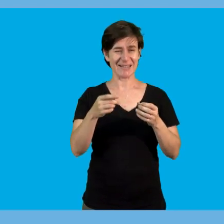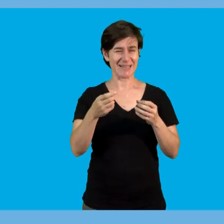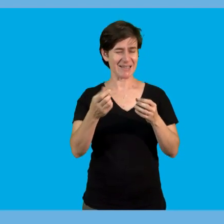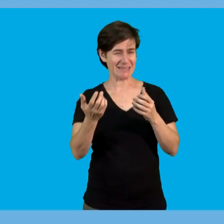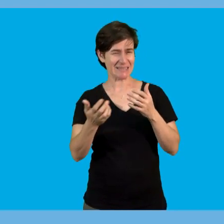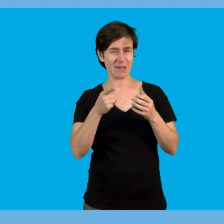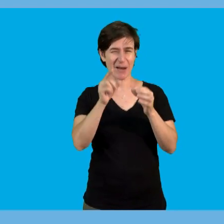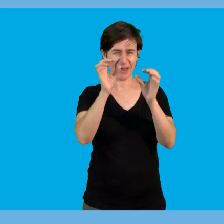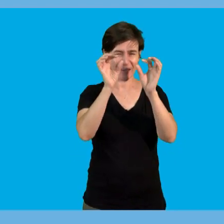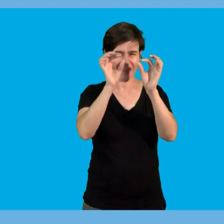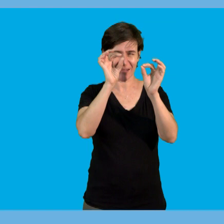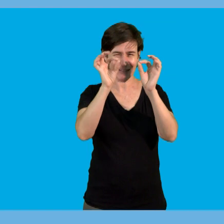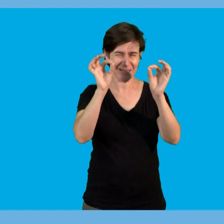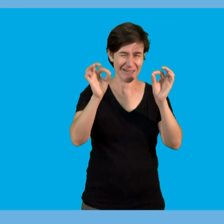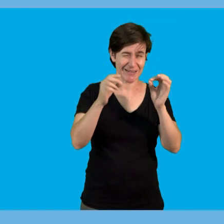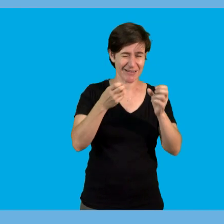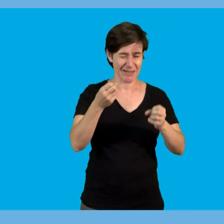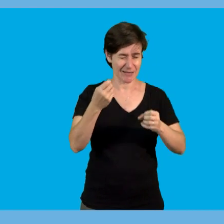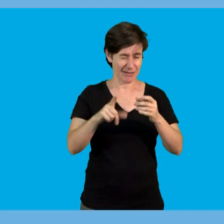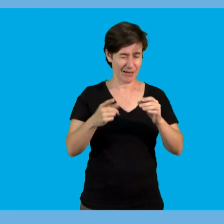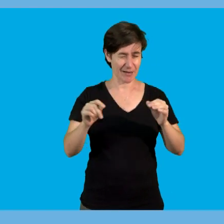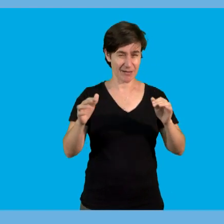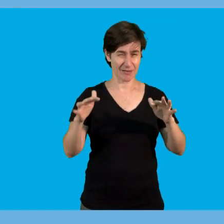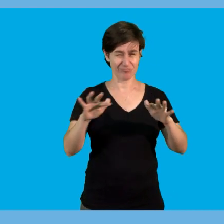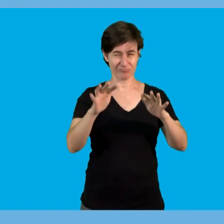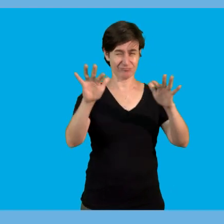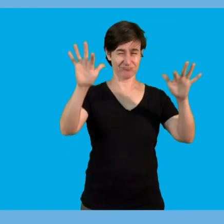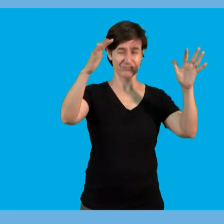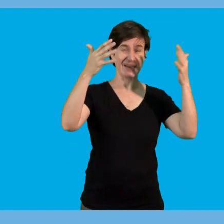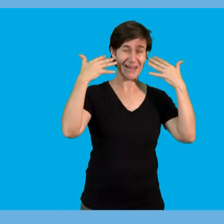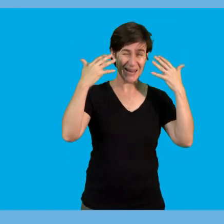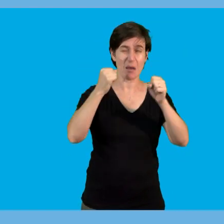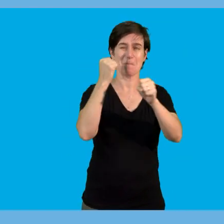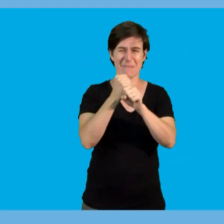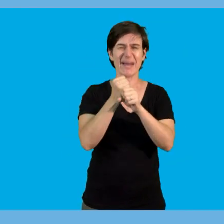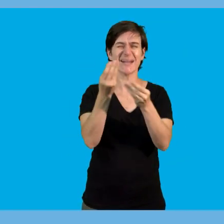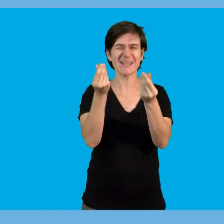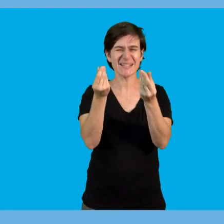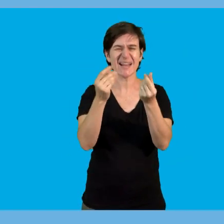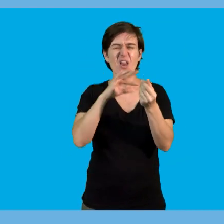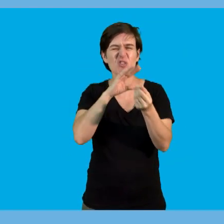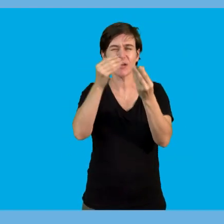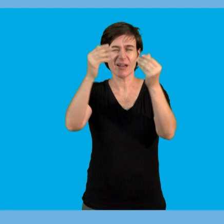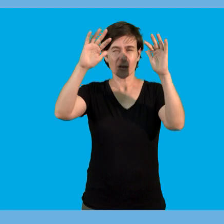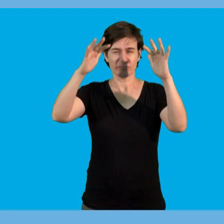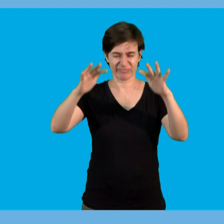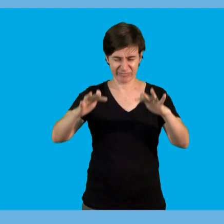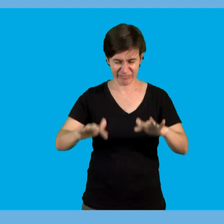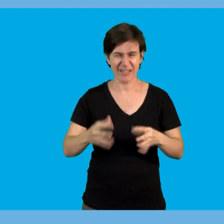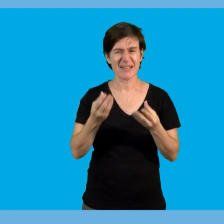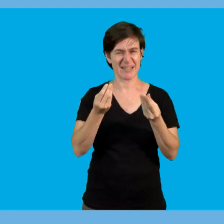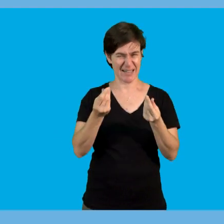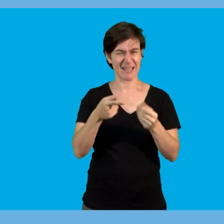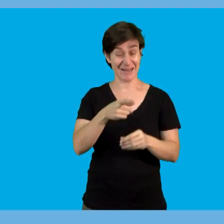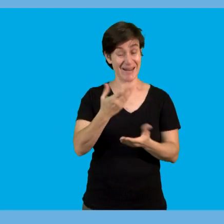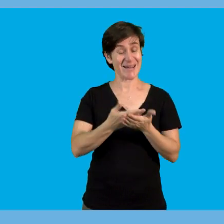some particles of dust which are going to be formed as this coal is burning, and that can also